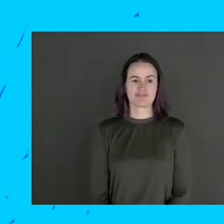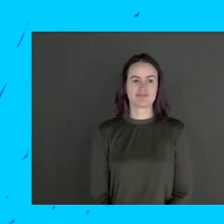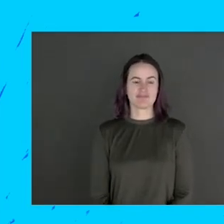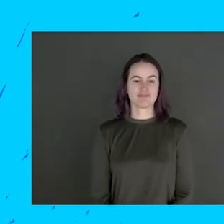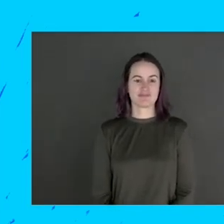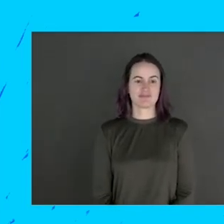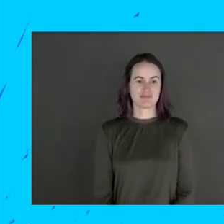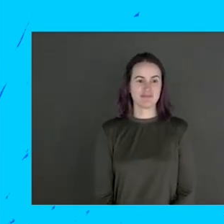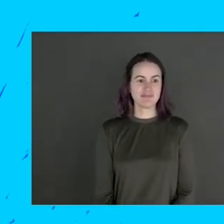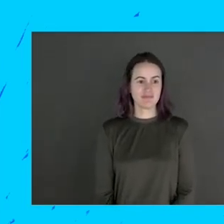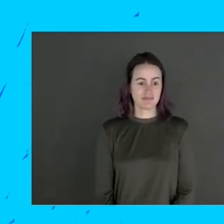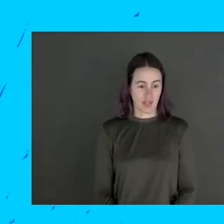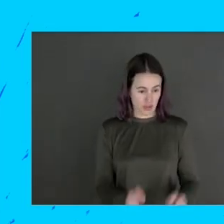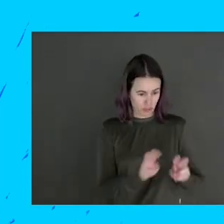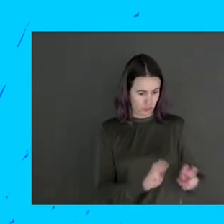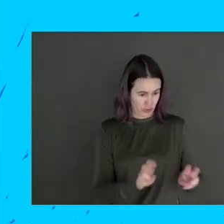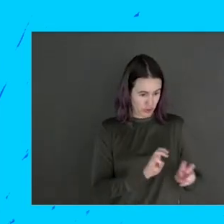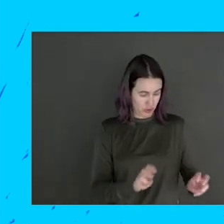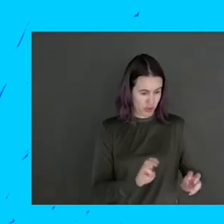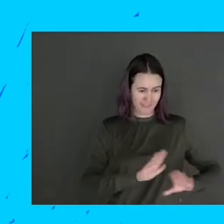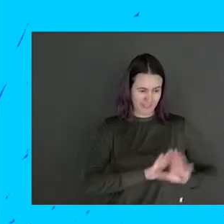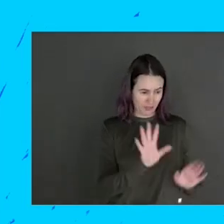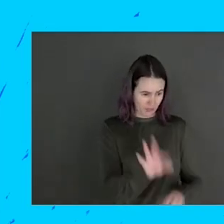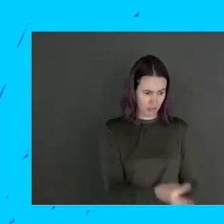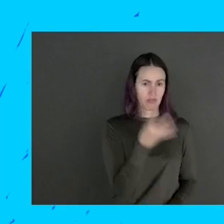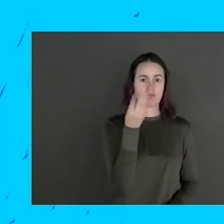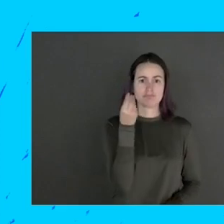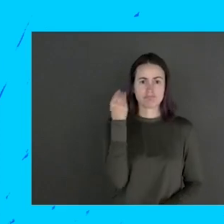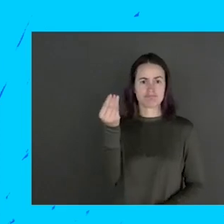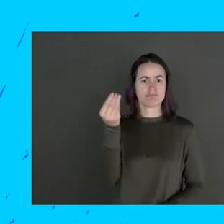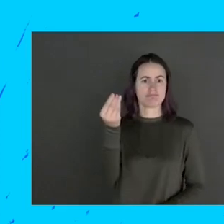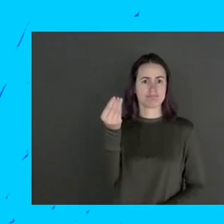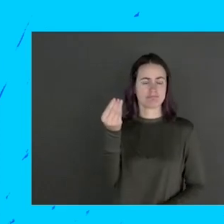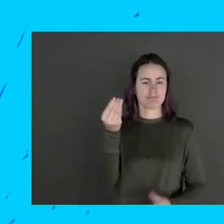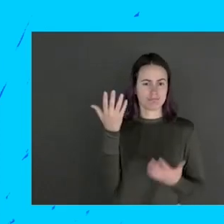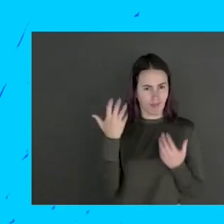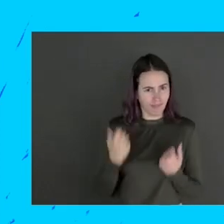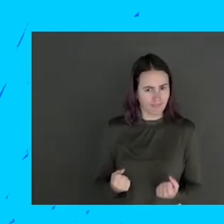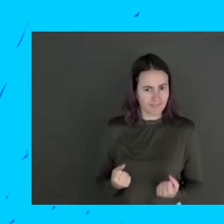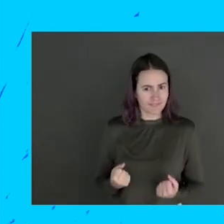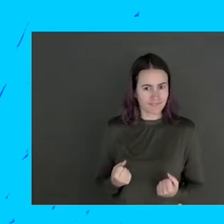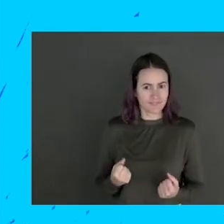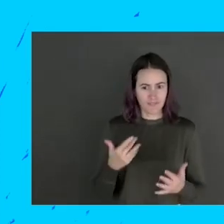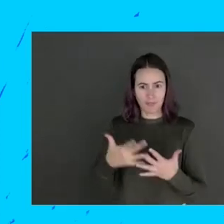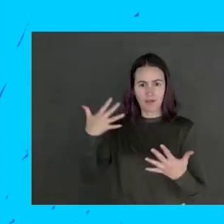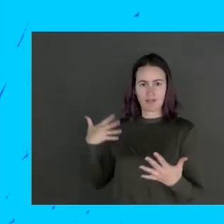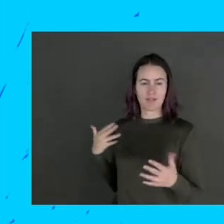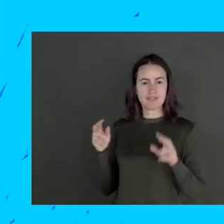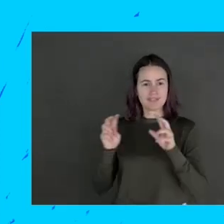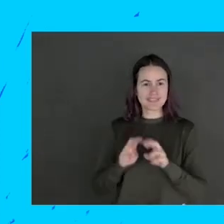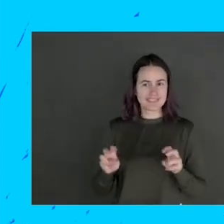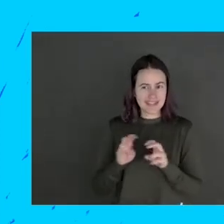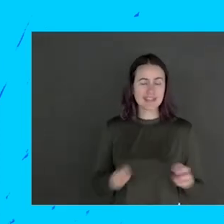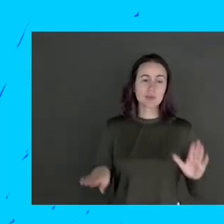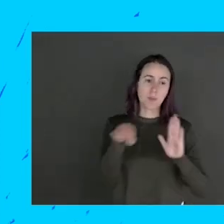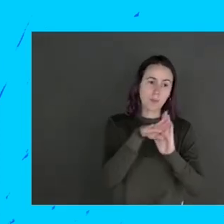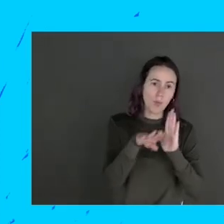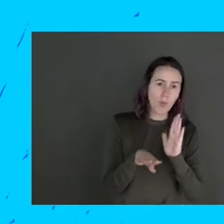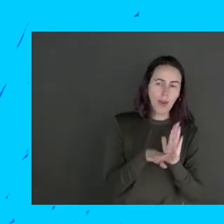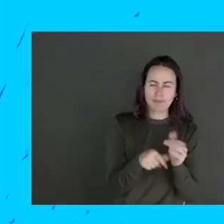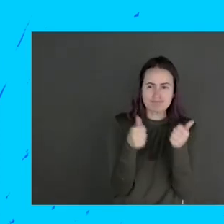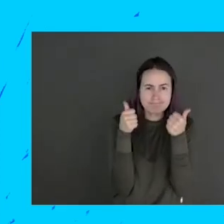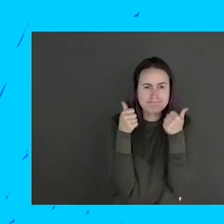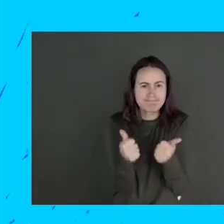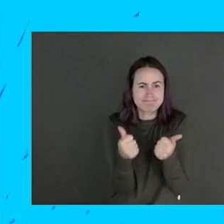the evidence, and we also heard from Tia about the studies they've been doing, that there are programs that work. We know